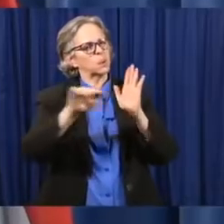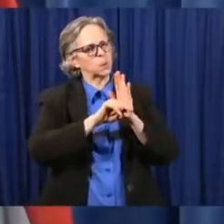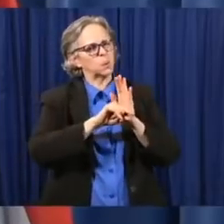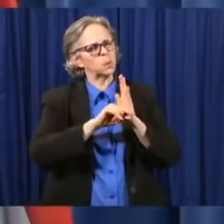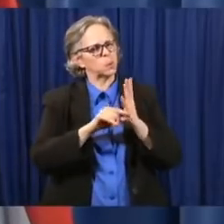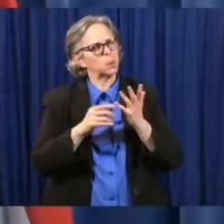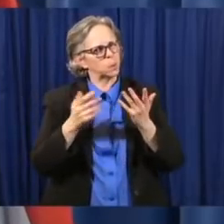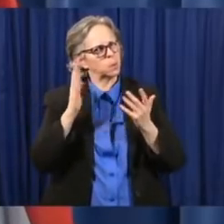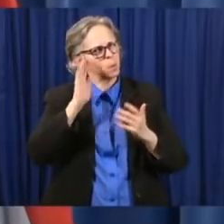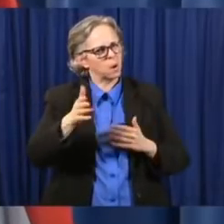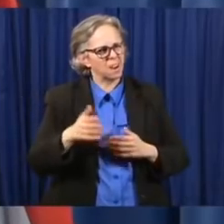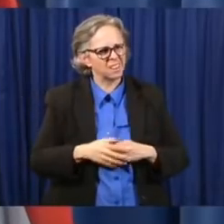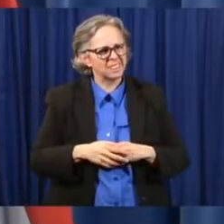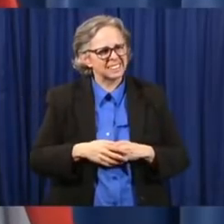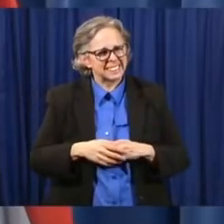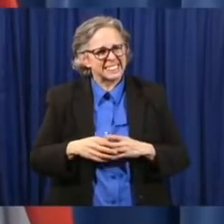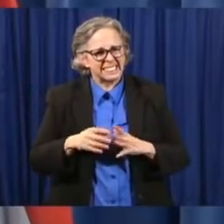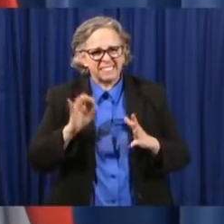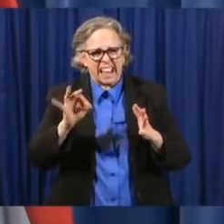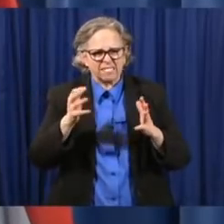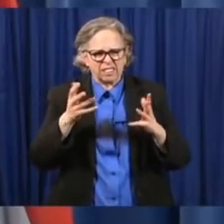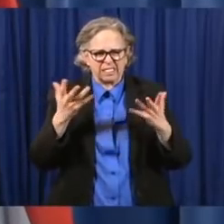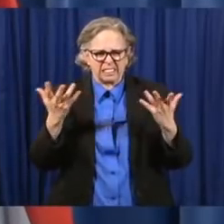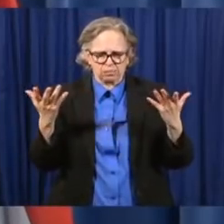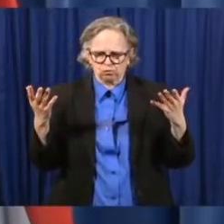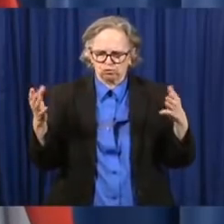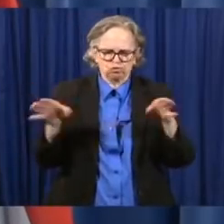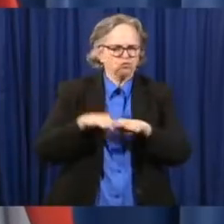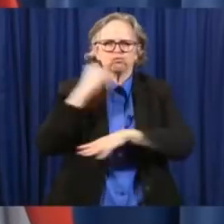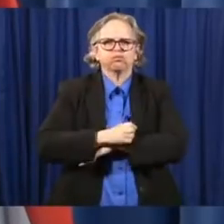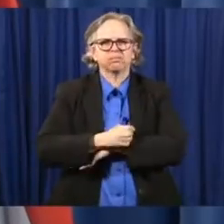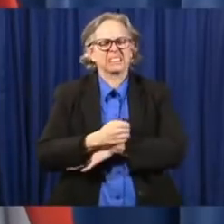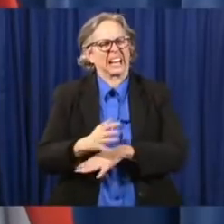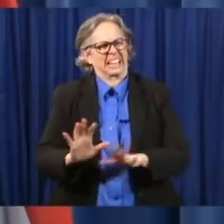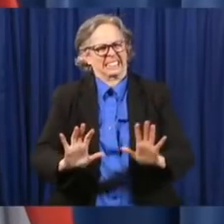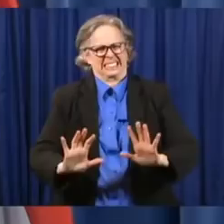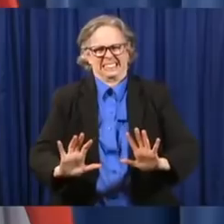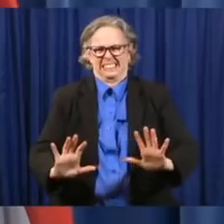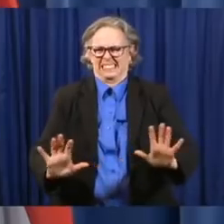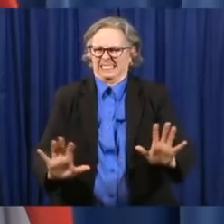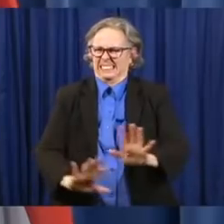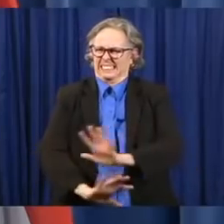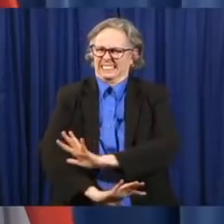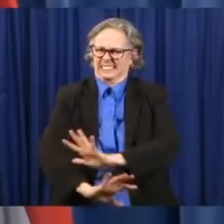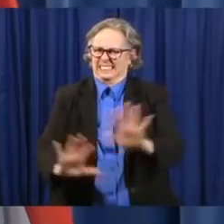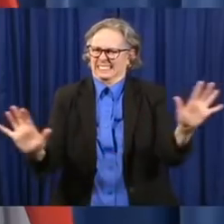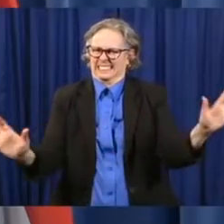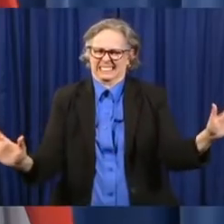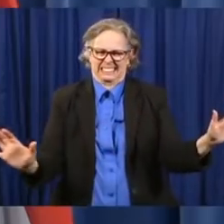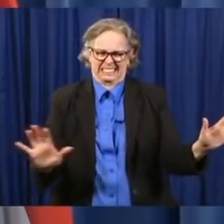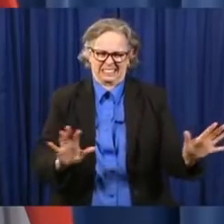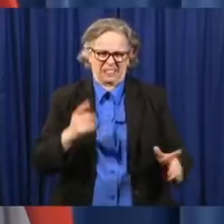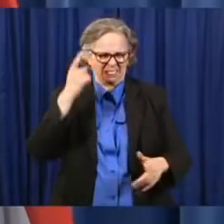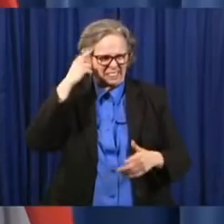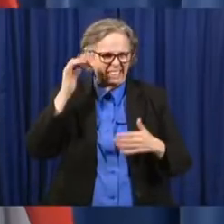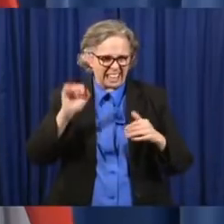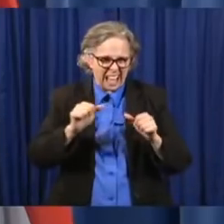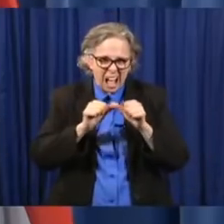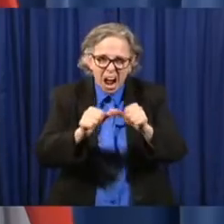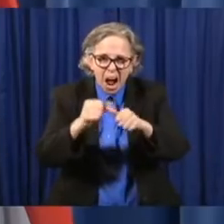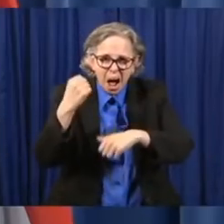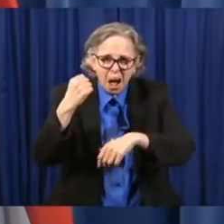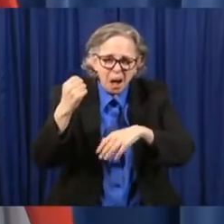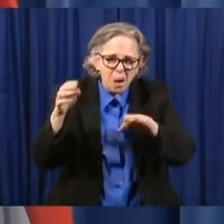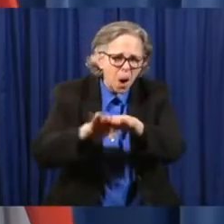totally shut down. So I don't think anyone thinks that we could stay shut down for a year or